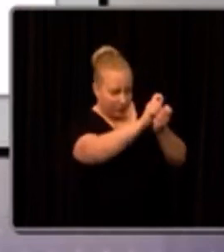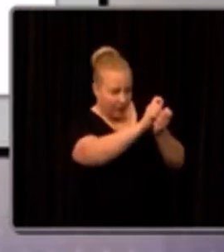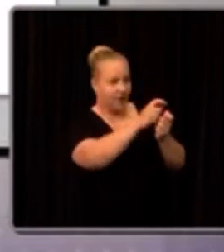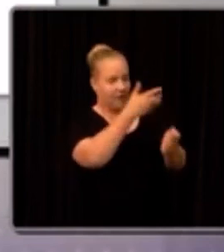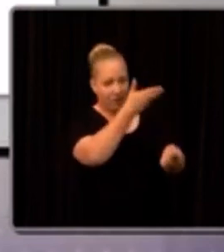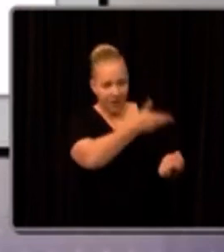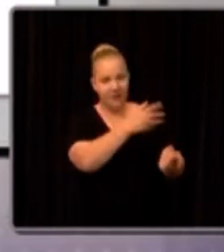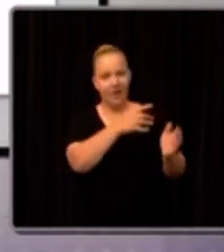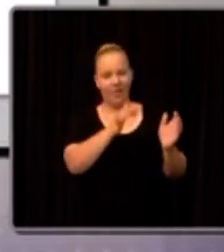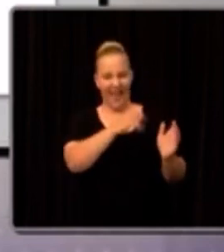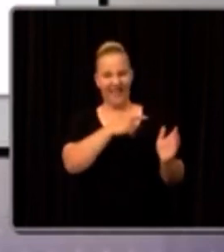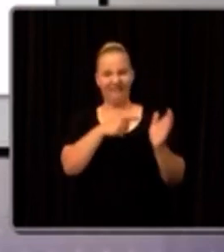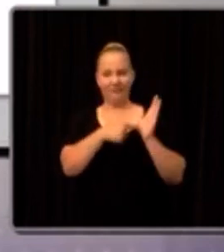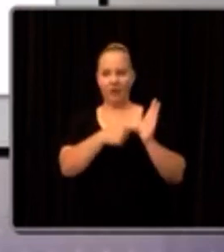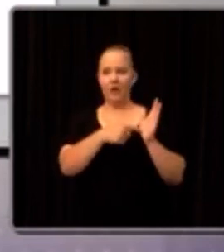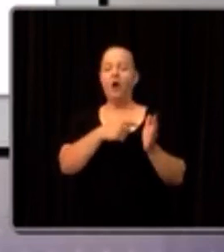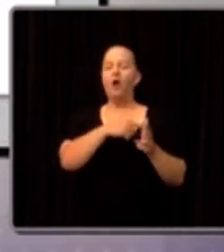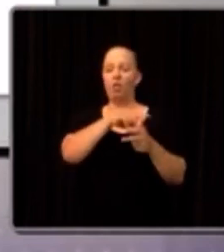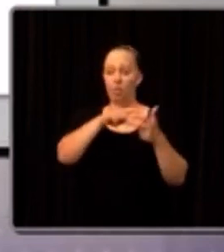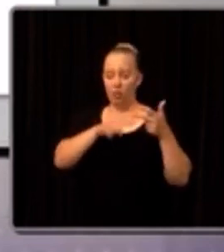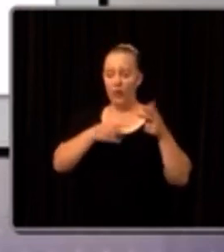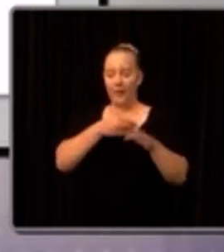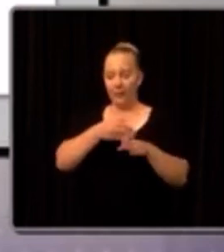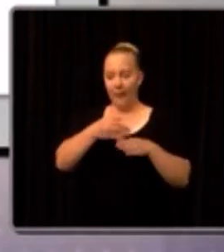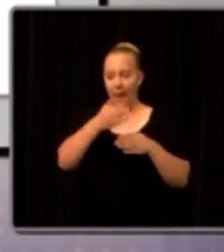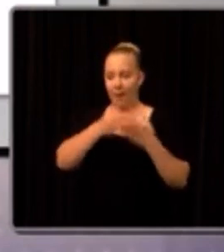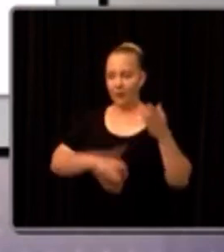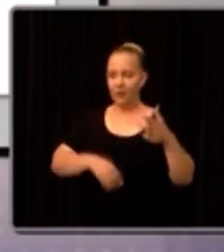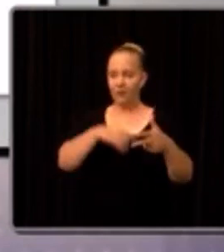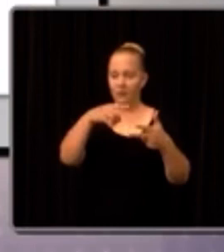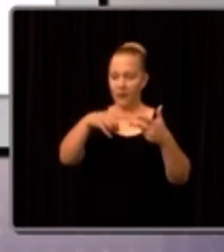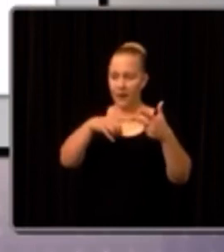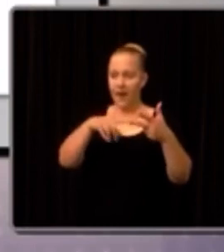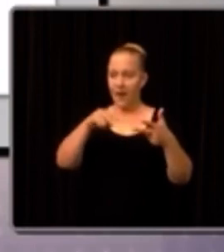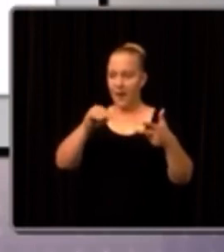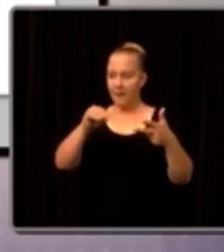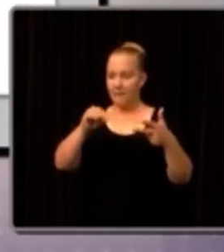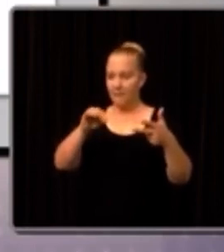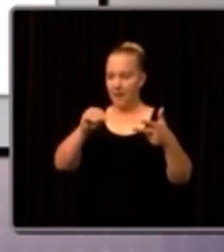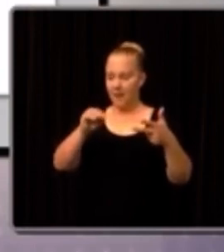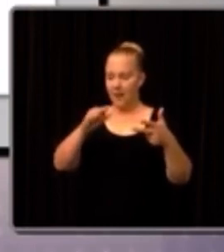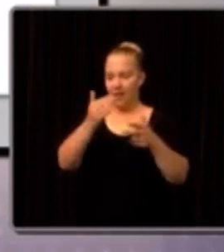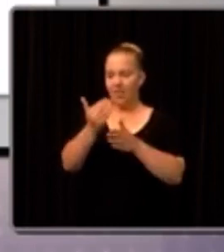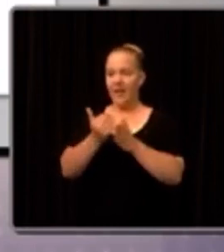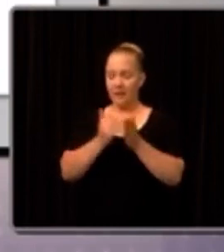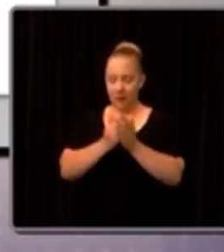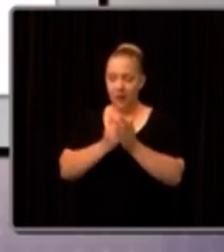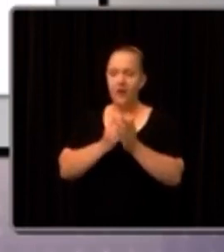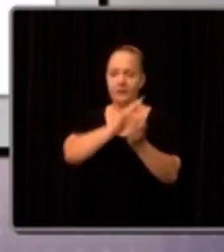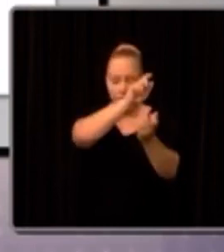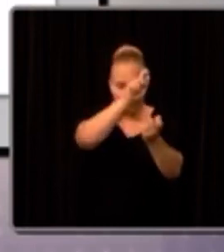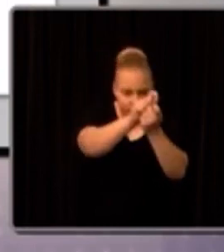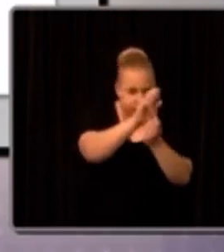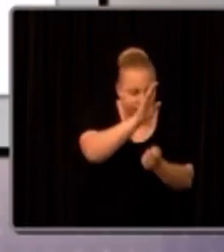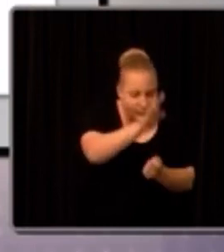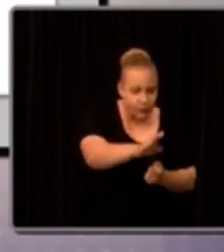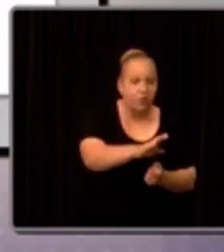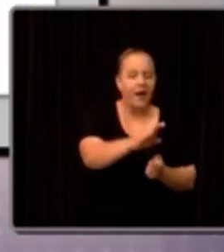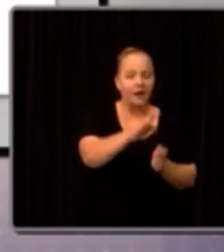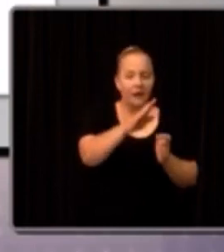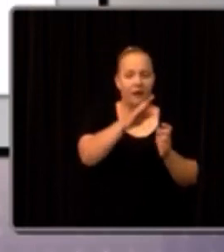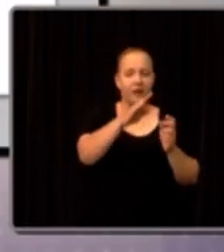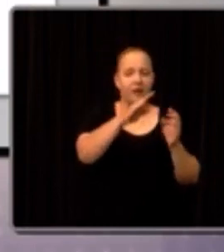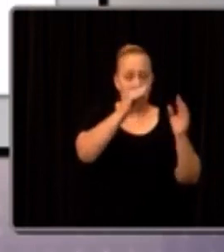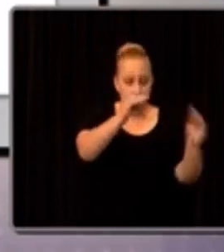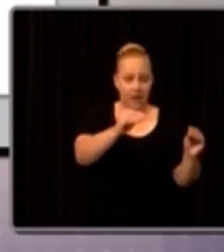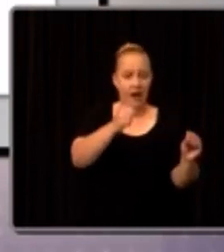instruction. There are three main parts. The first part is the mini lesson. This is where there's explicit instruction following an I do, we